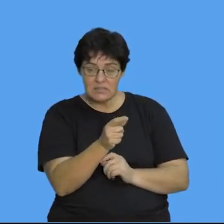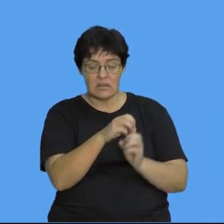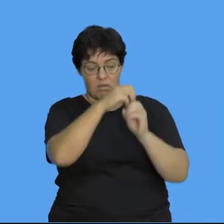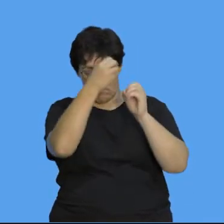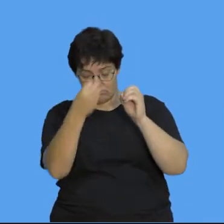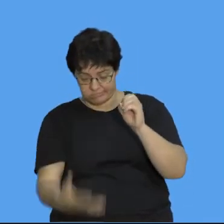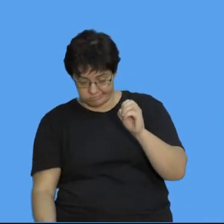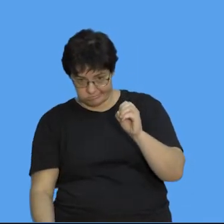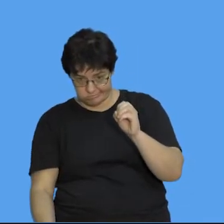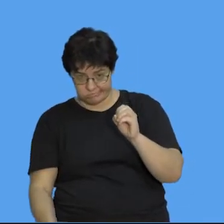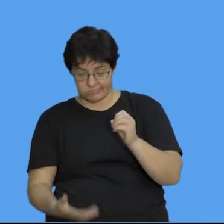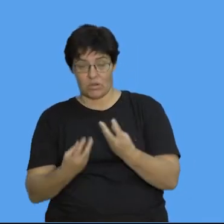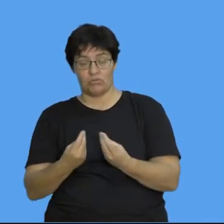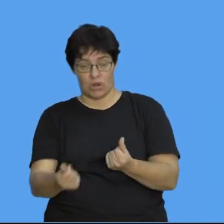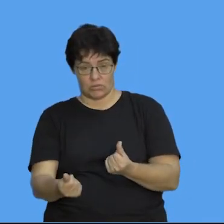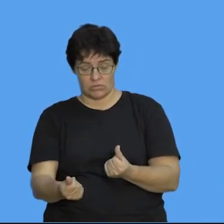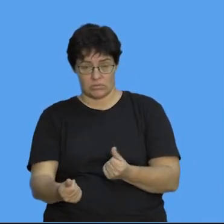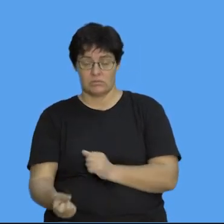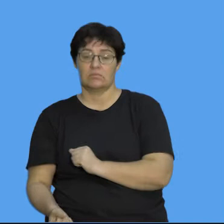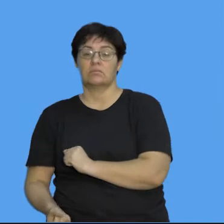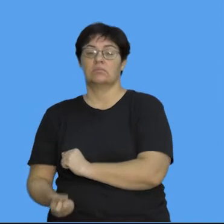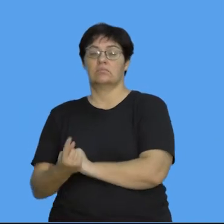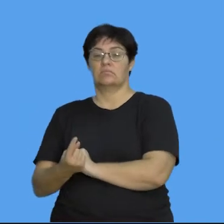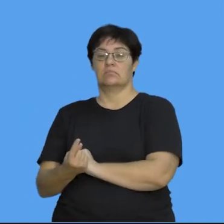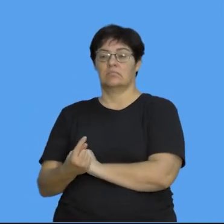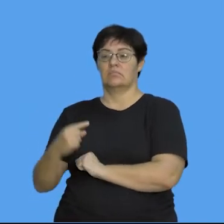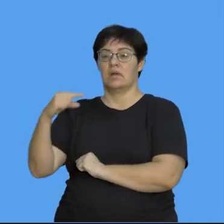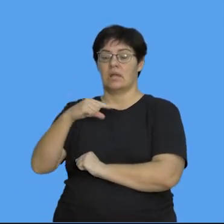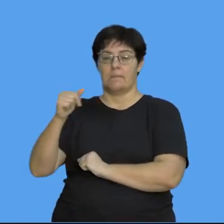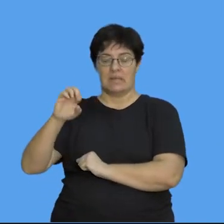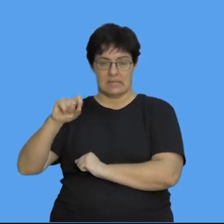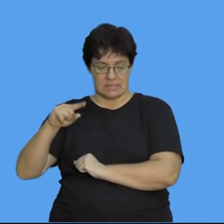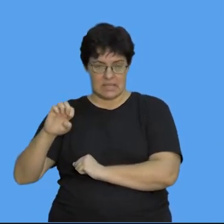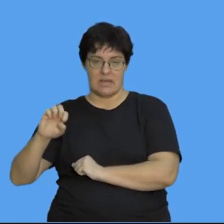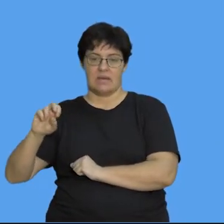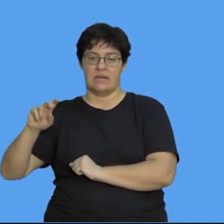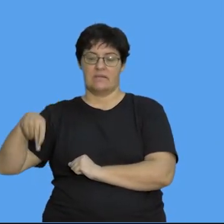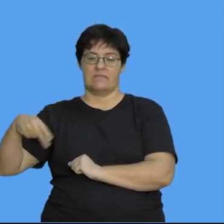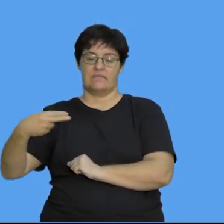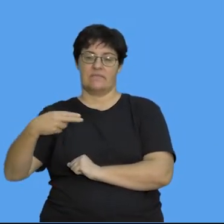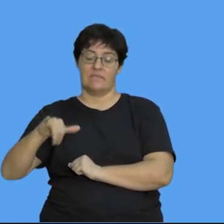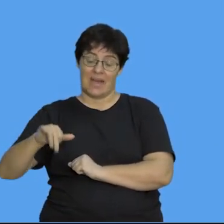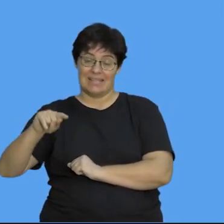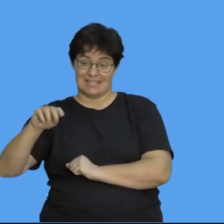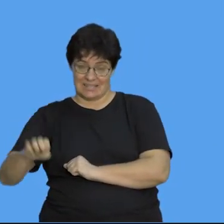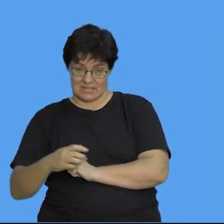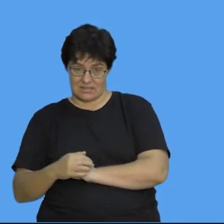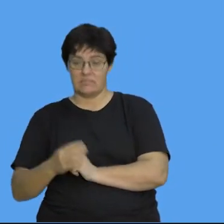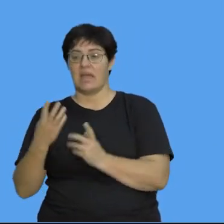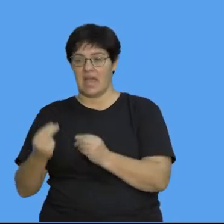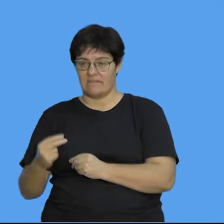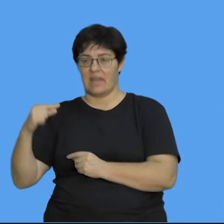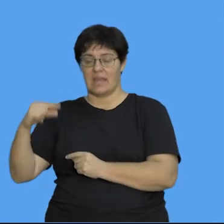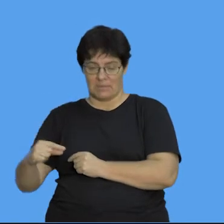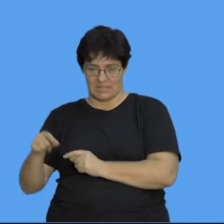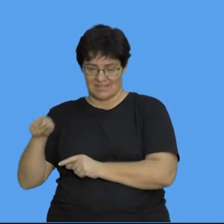seeds fall to the ground, and what do they give rise to? A gametophyte generation. The gametophyte